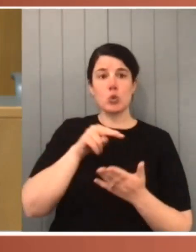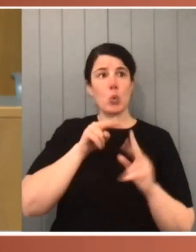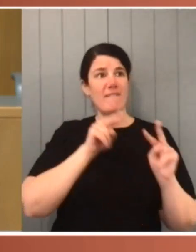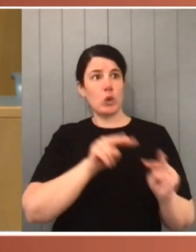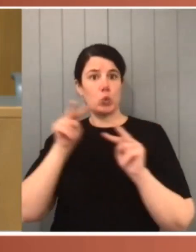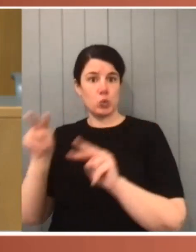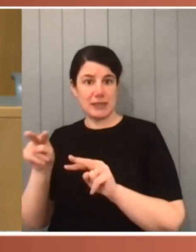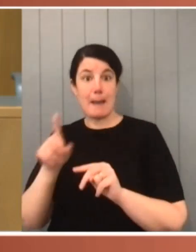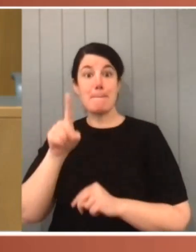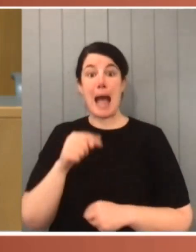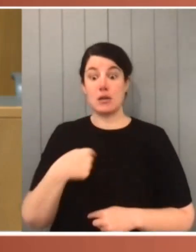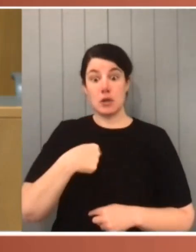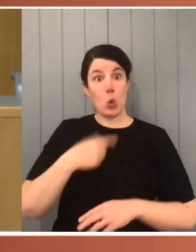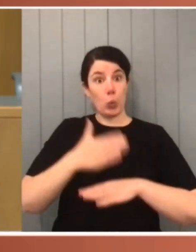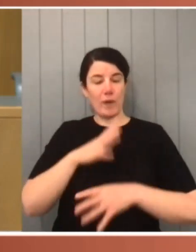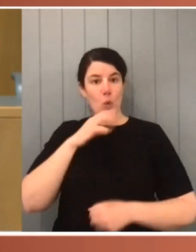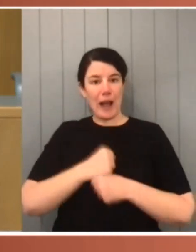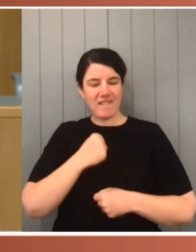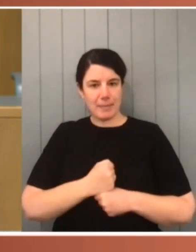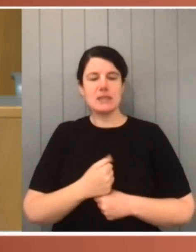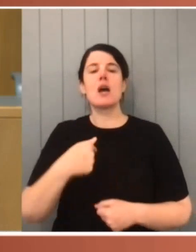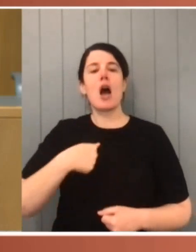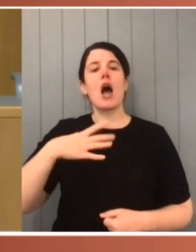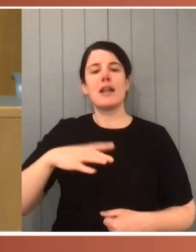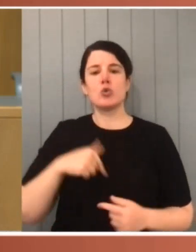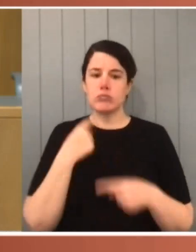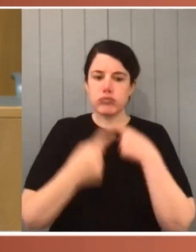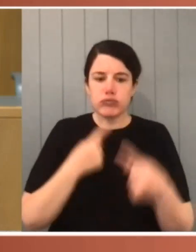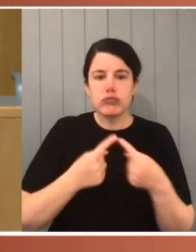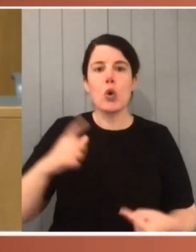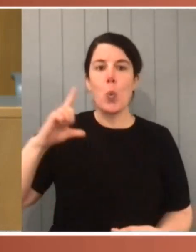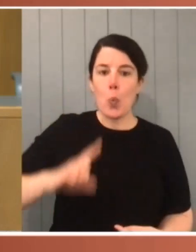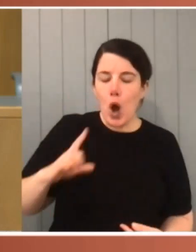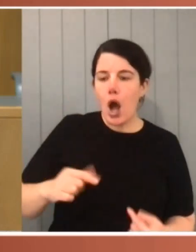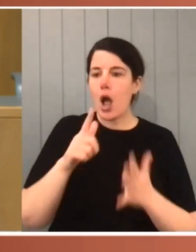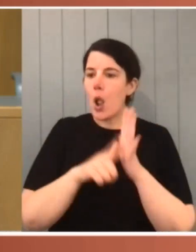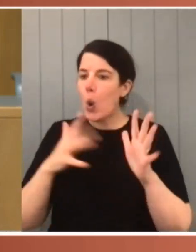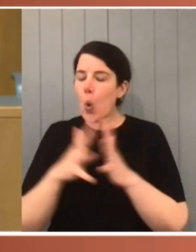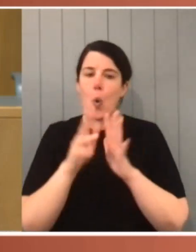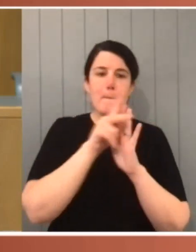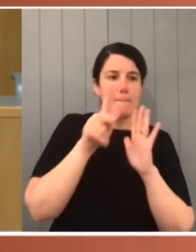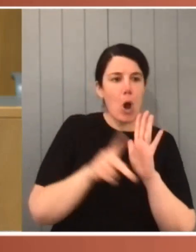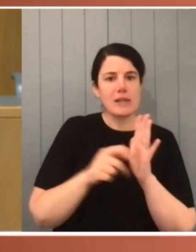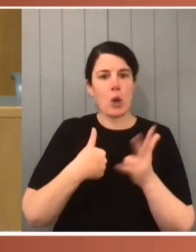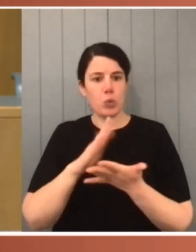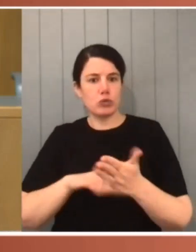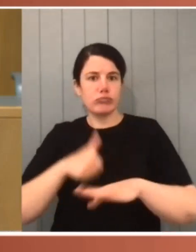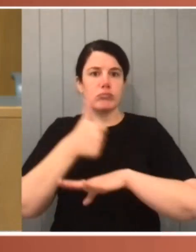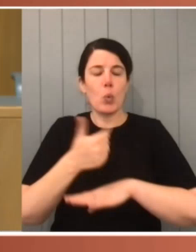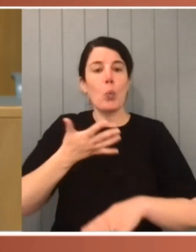who should really use public reasons to justify the policies and laws they implement. So if